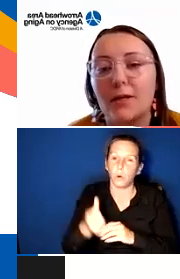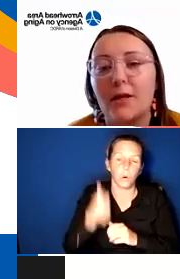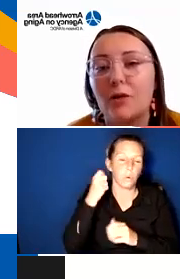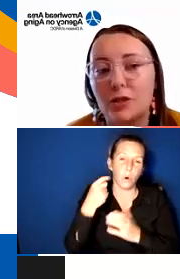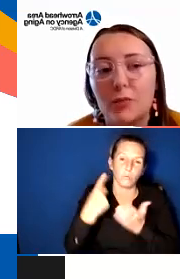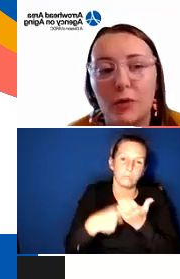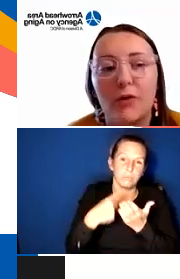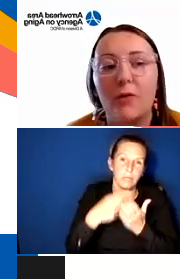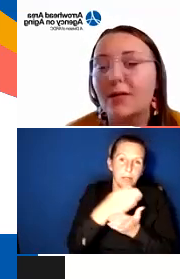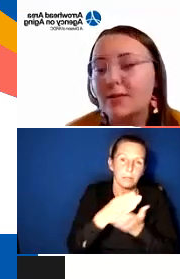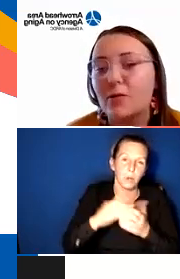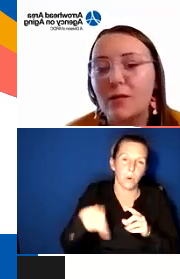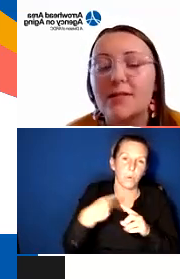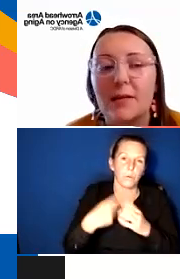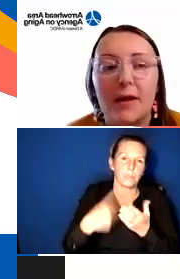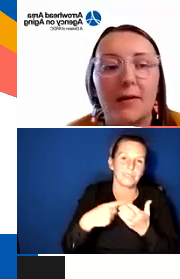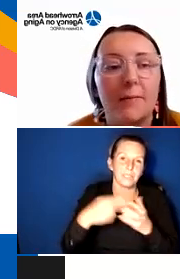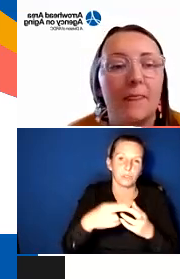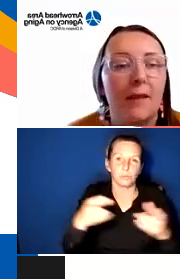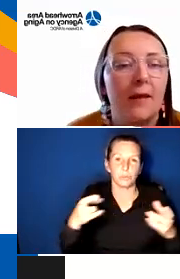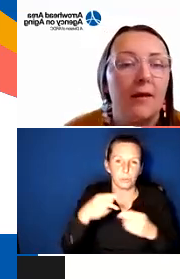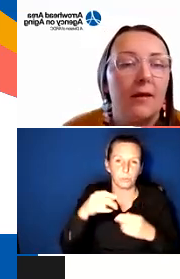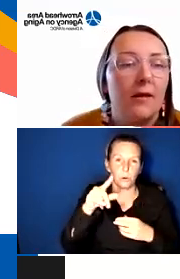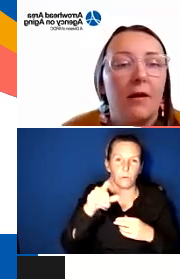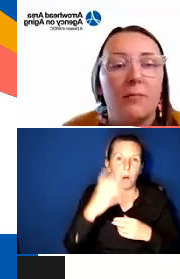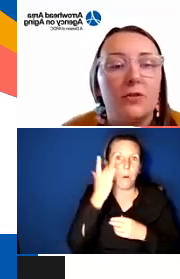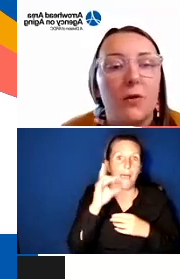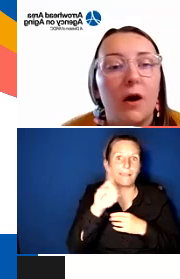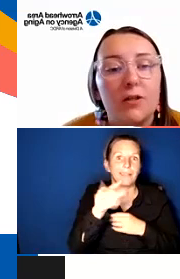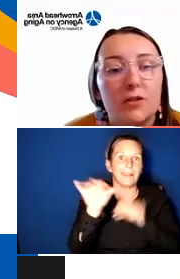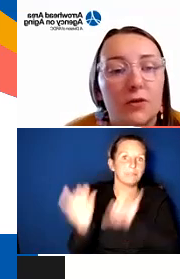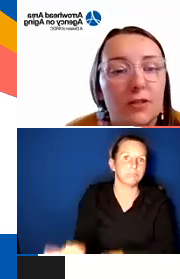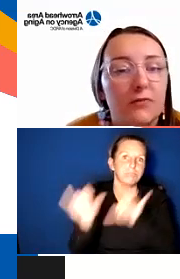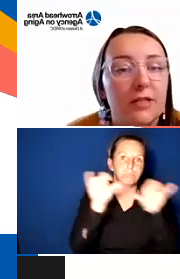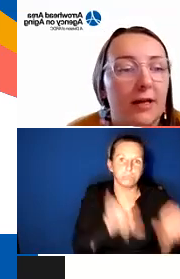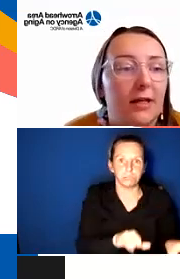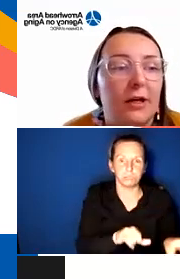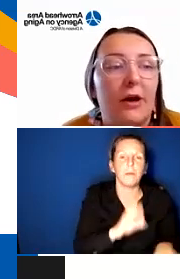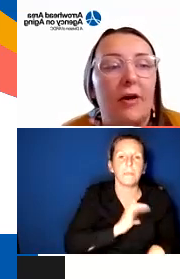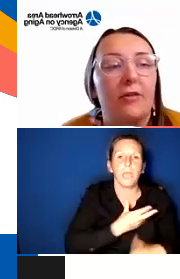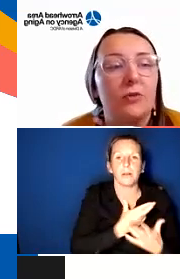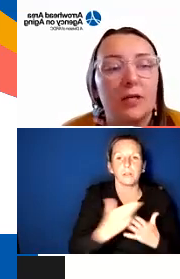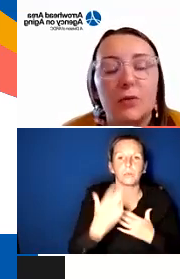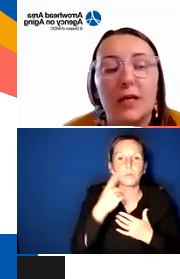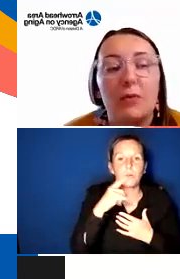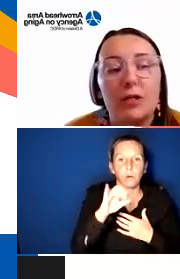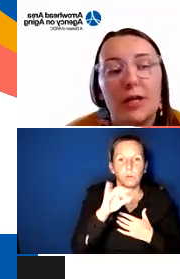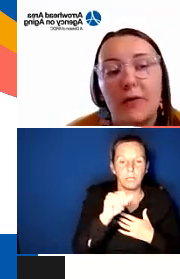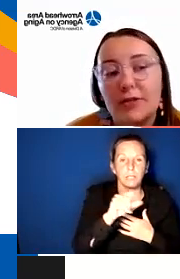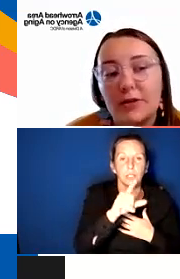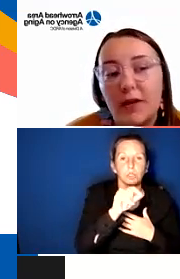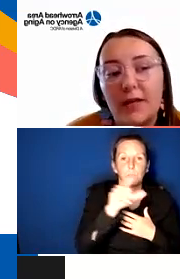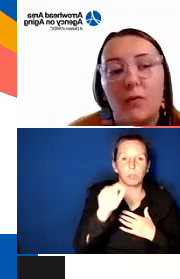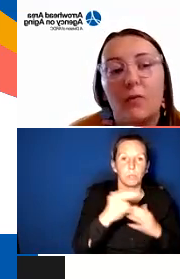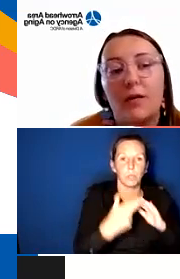through the regional profile because it would be the same data. So our sources for data here are the 2020 Bridge to